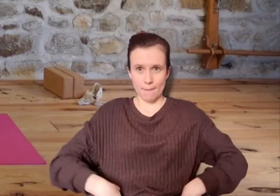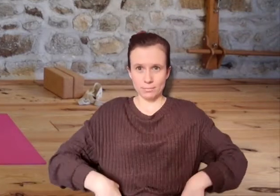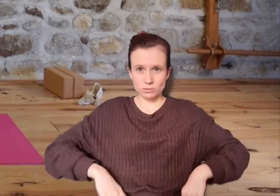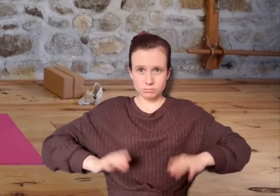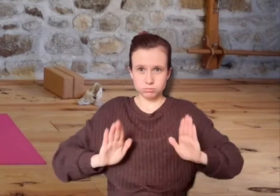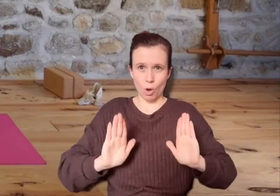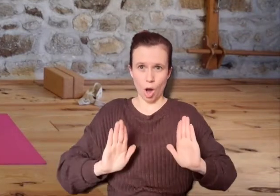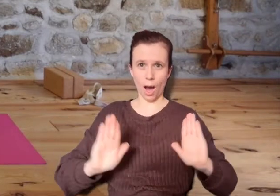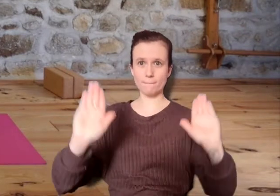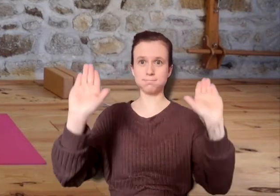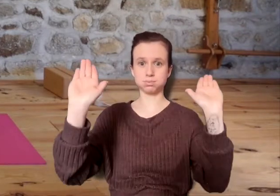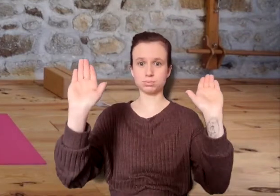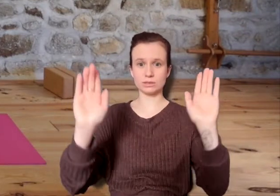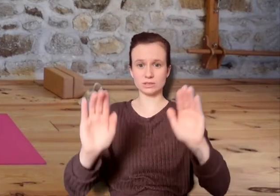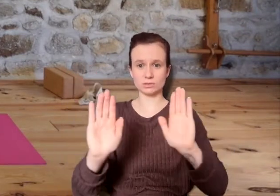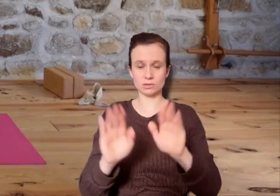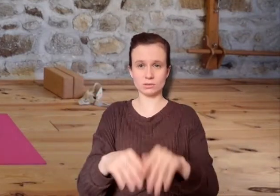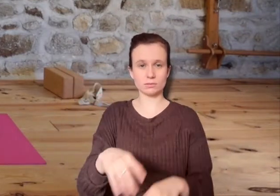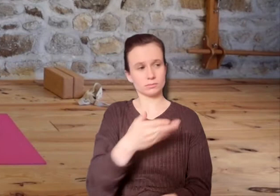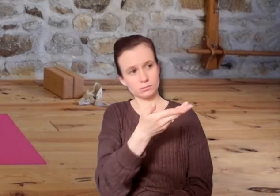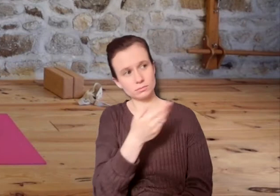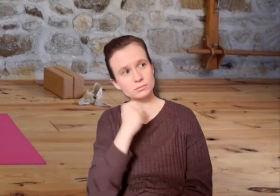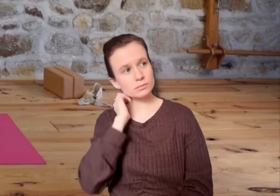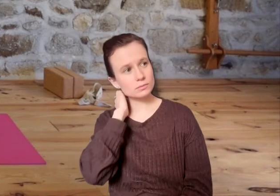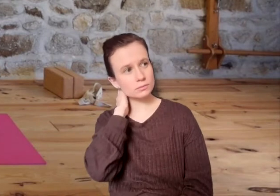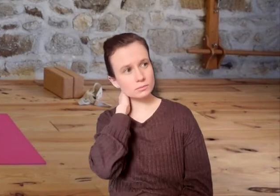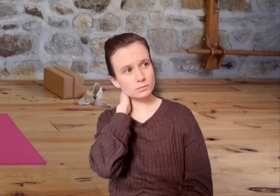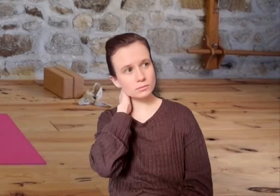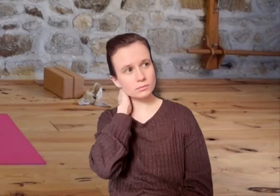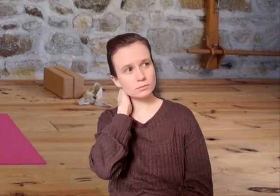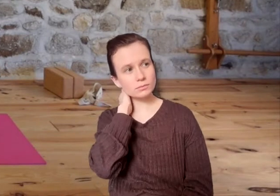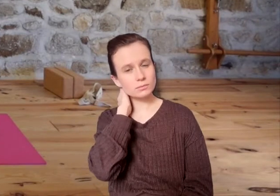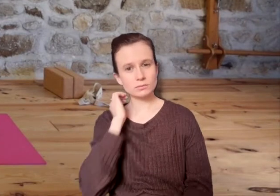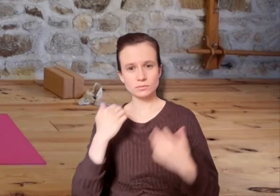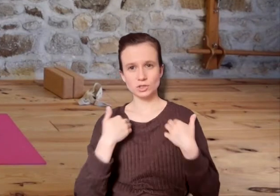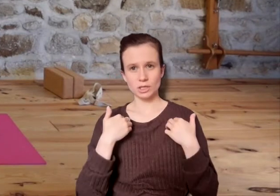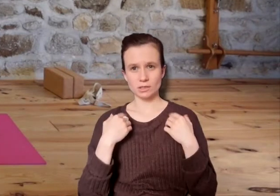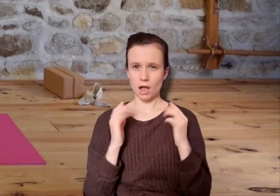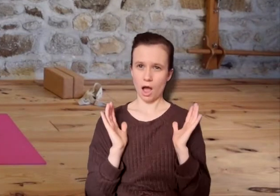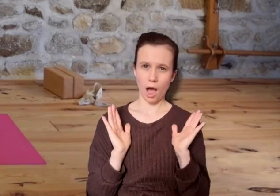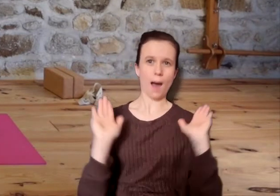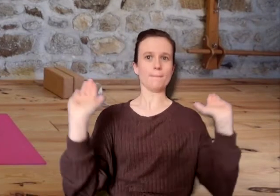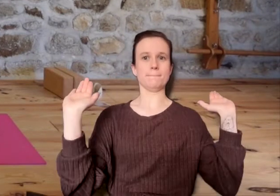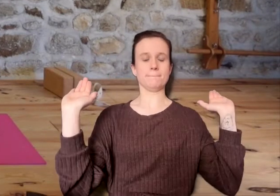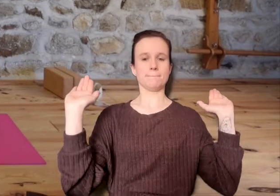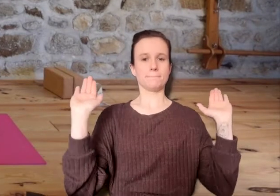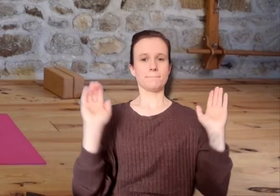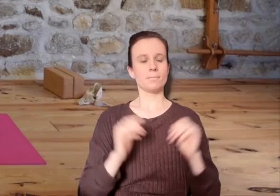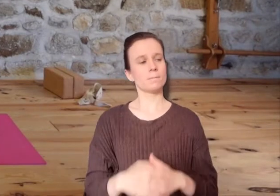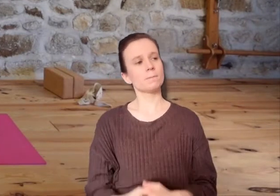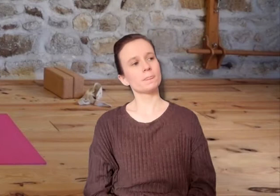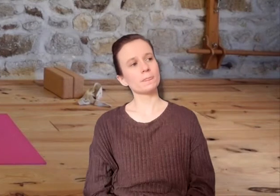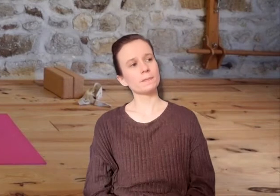press the toes to the floor. I'm pushing my chest up and out. If it's not too much on